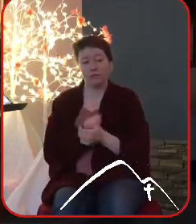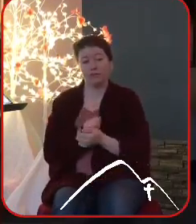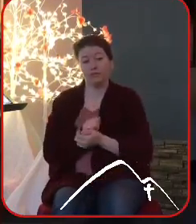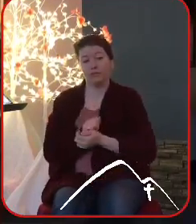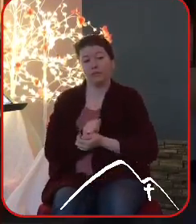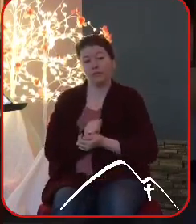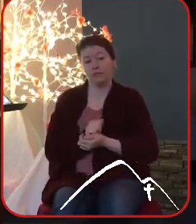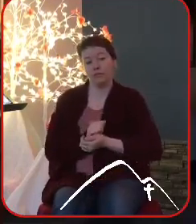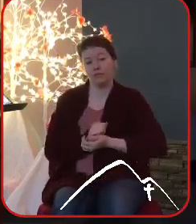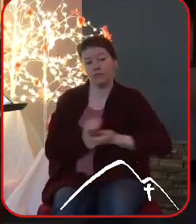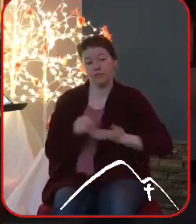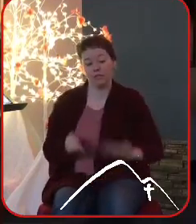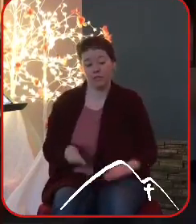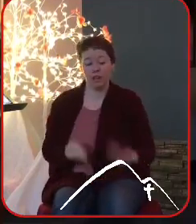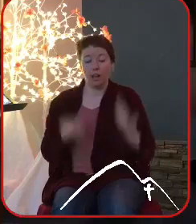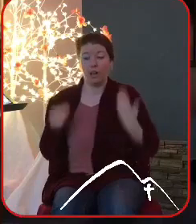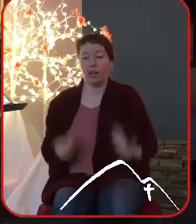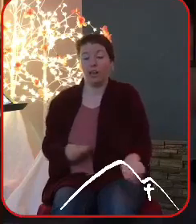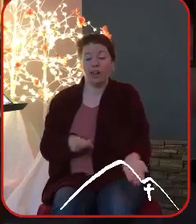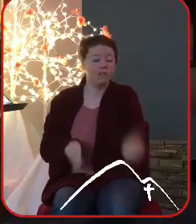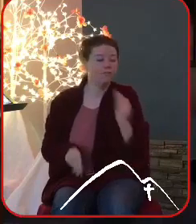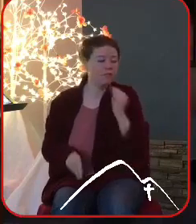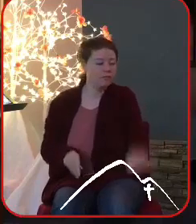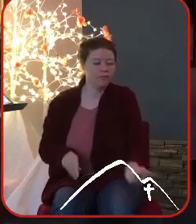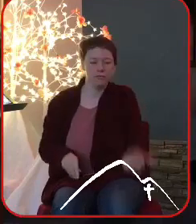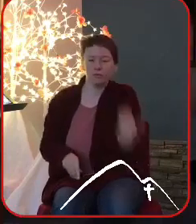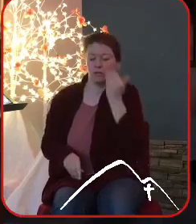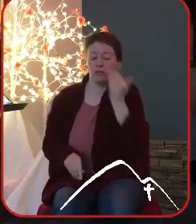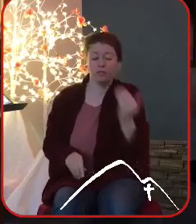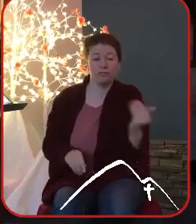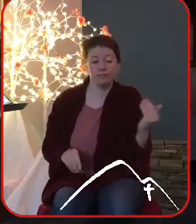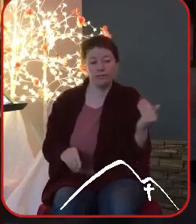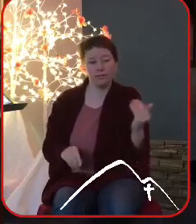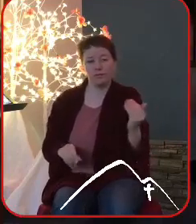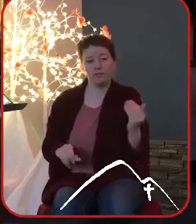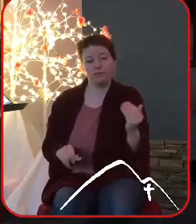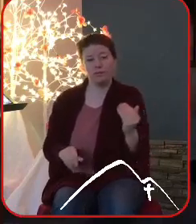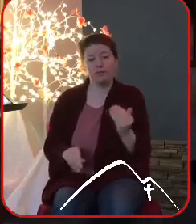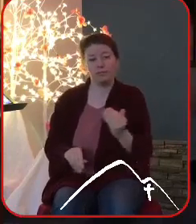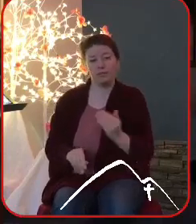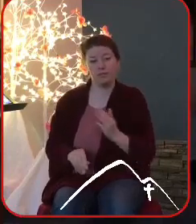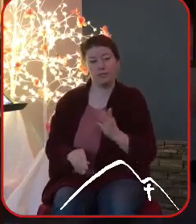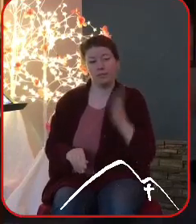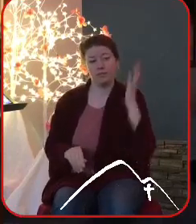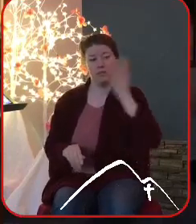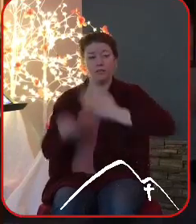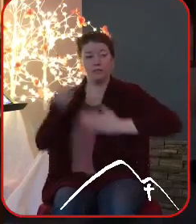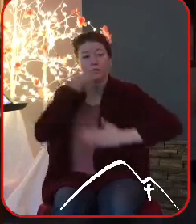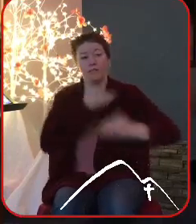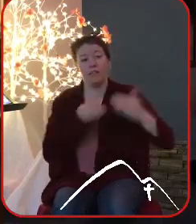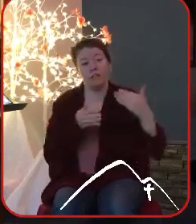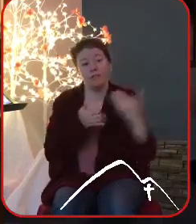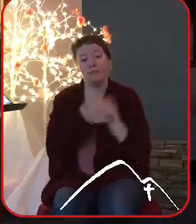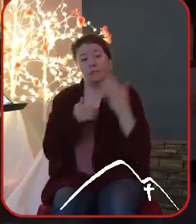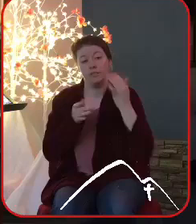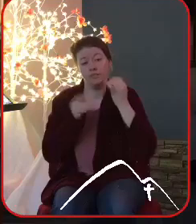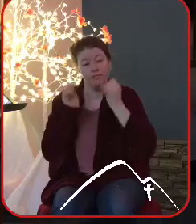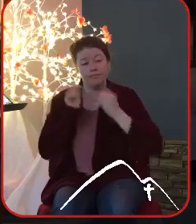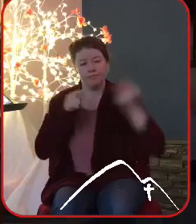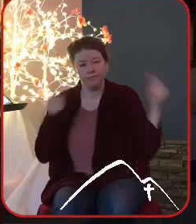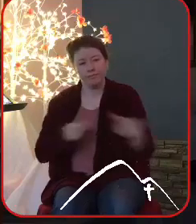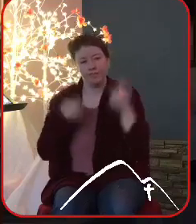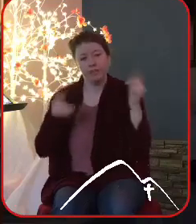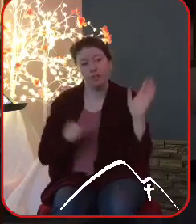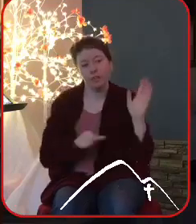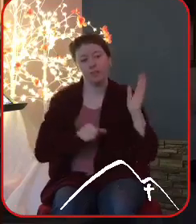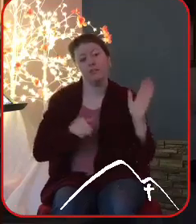When all of a sudden I am unaware of these afflictions, eclipsed by